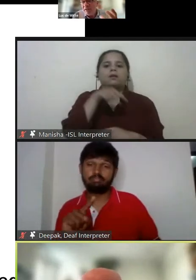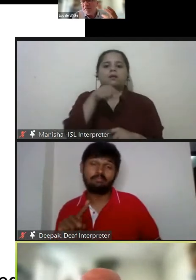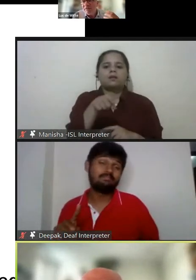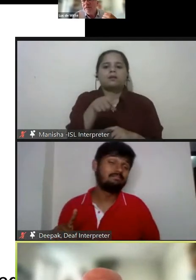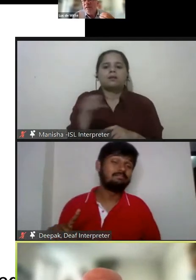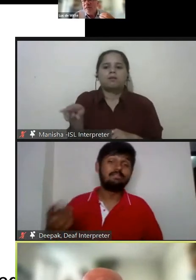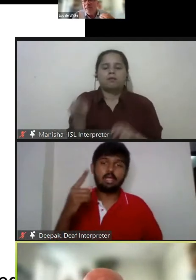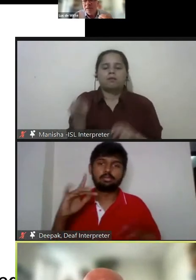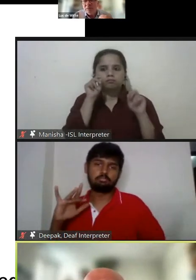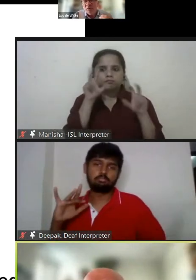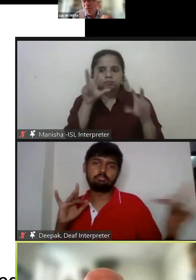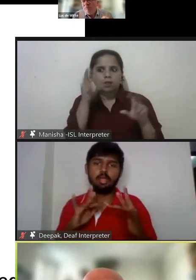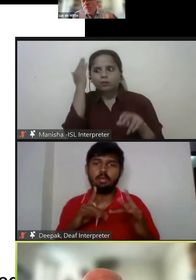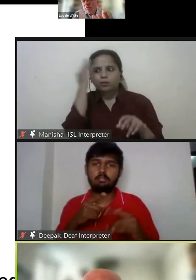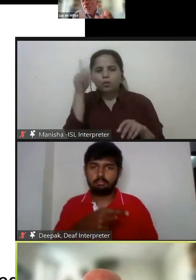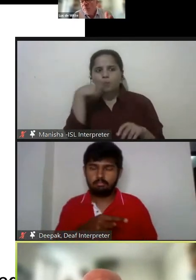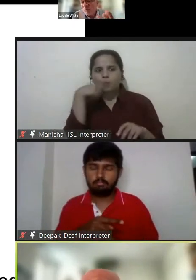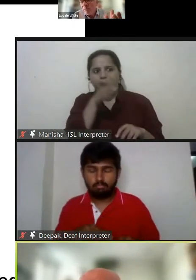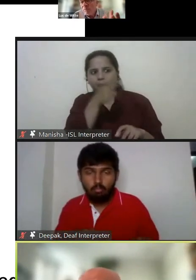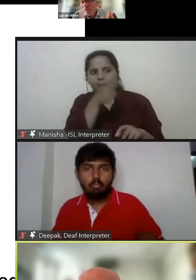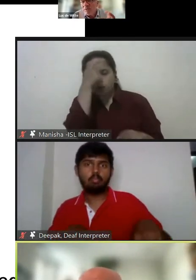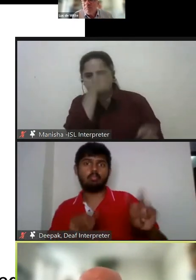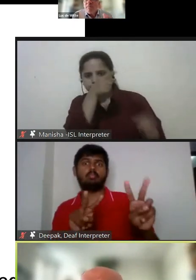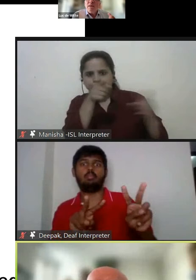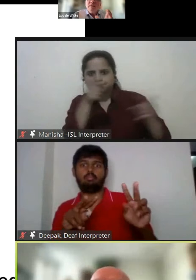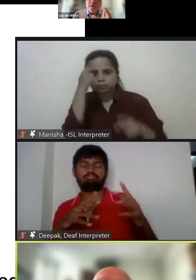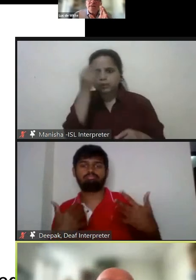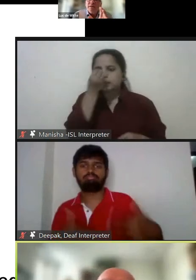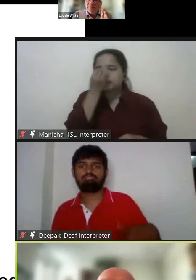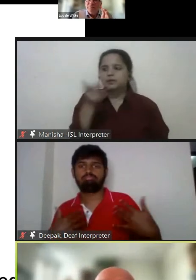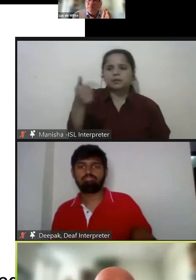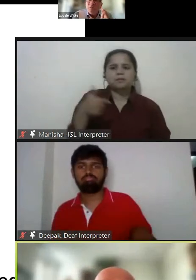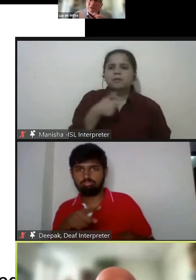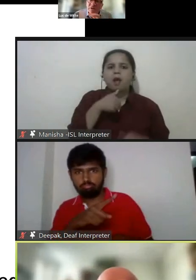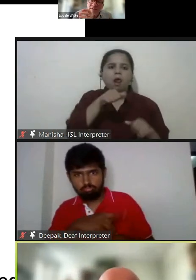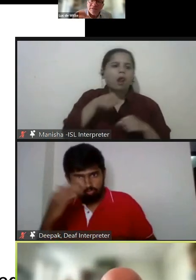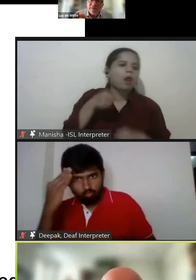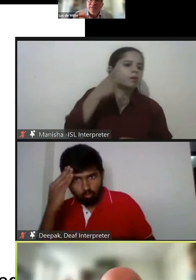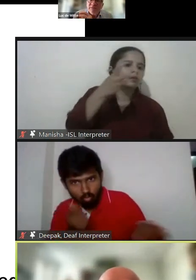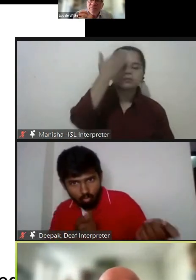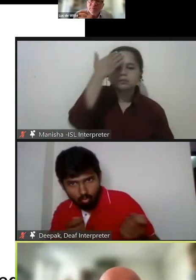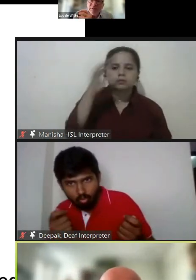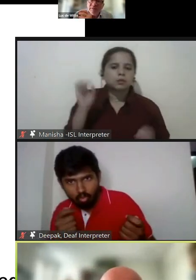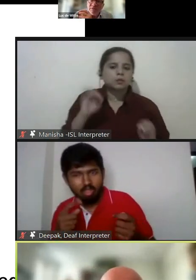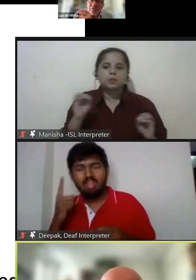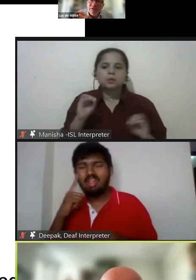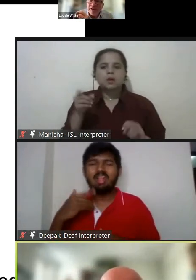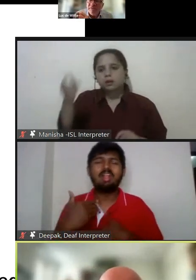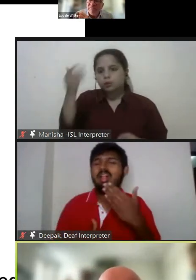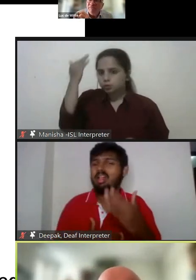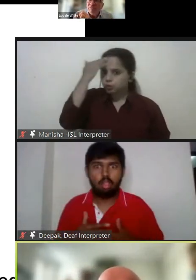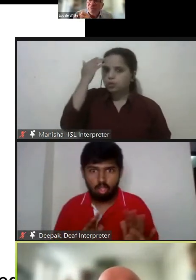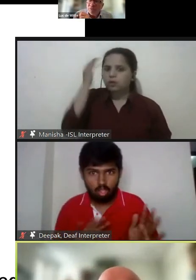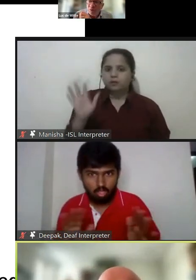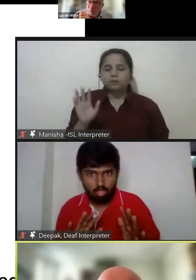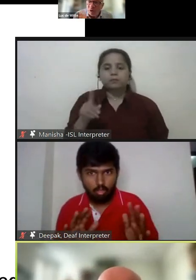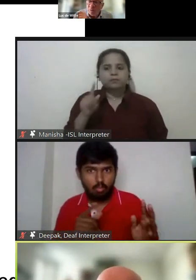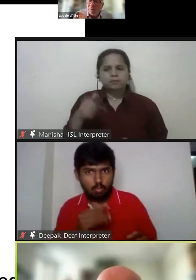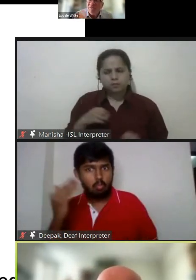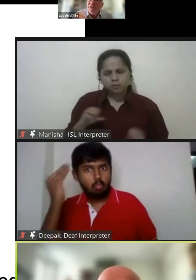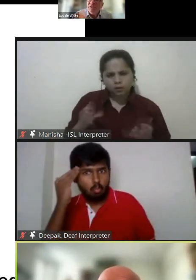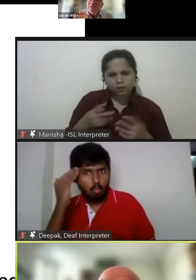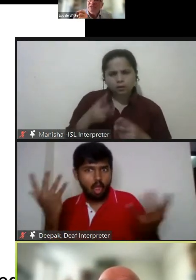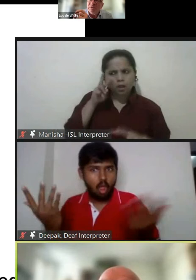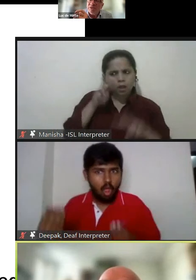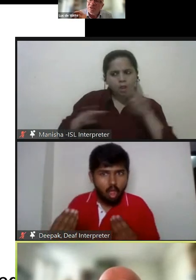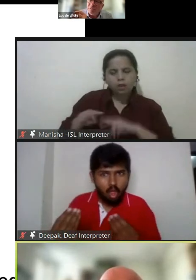eyes and ears to look for problems. We started with screening for